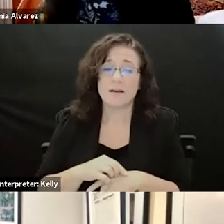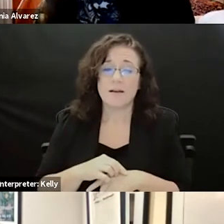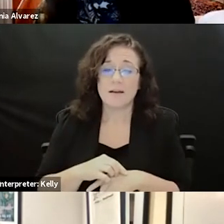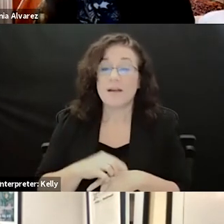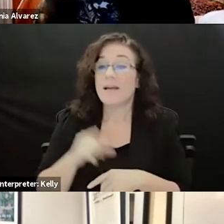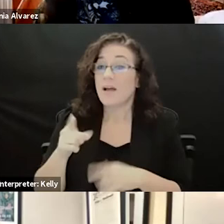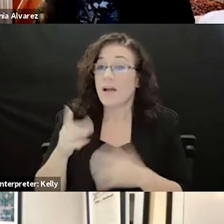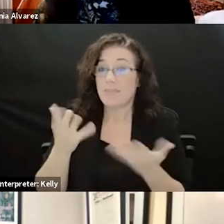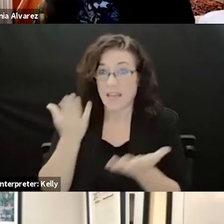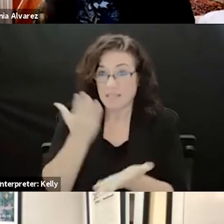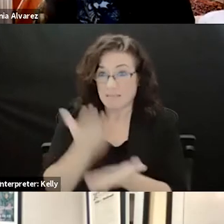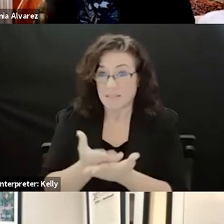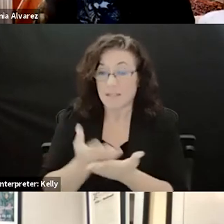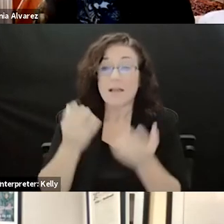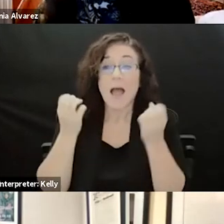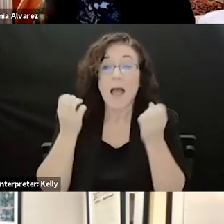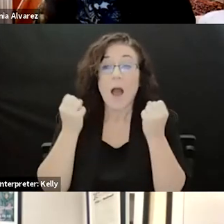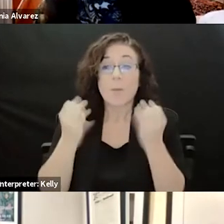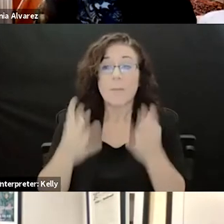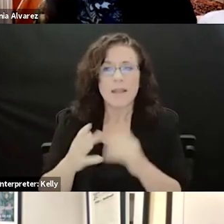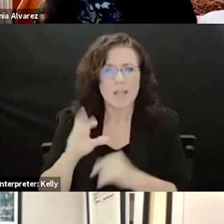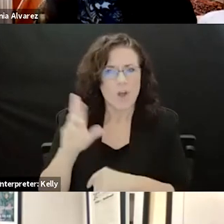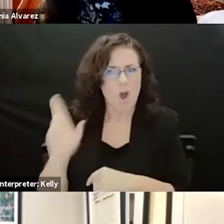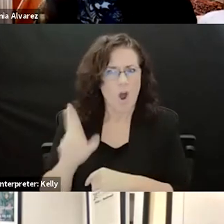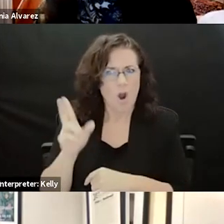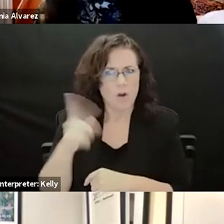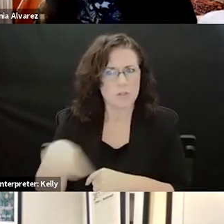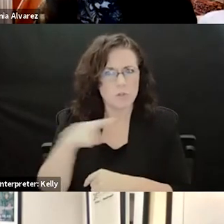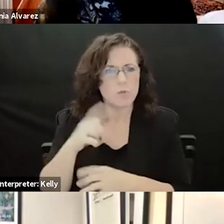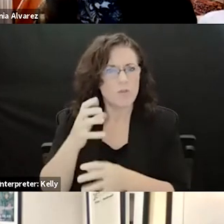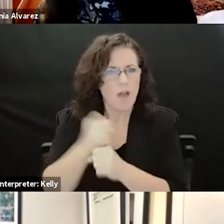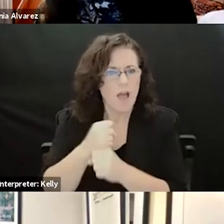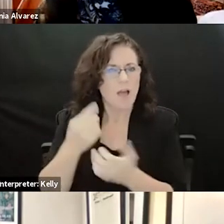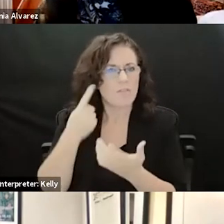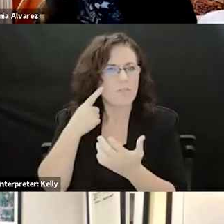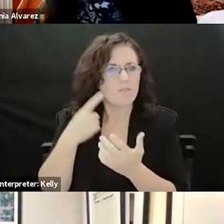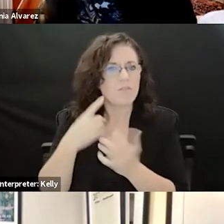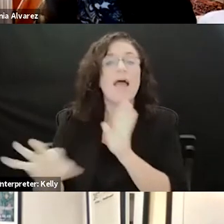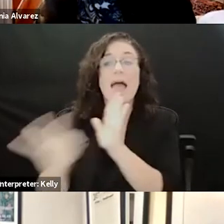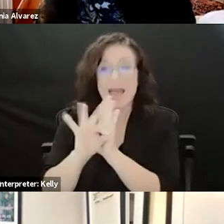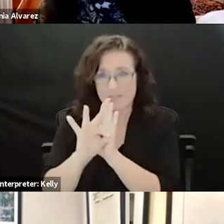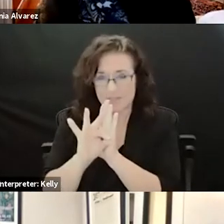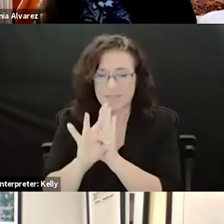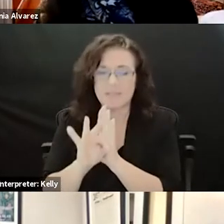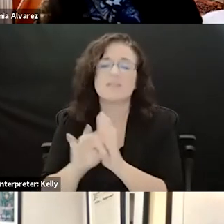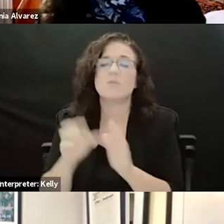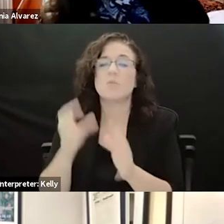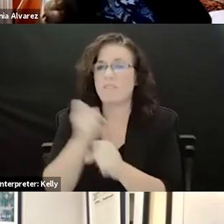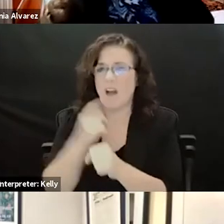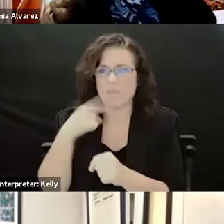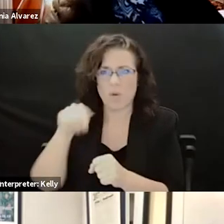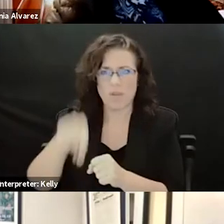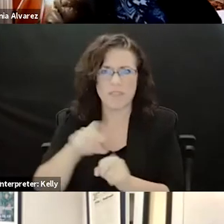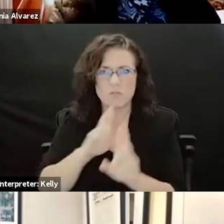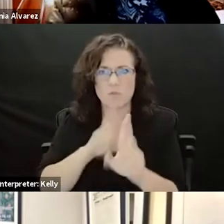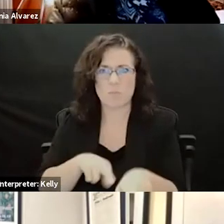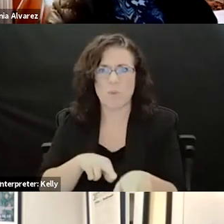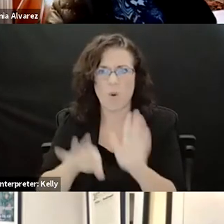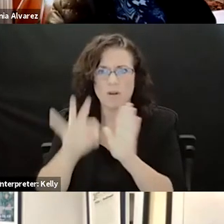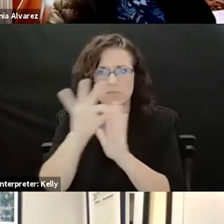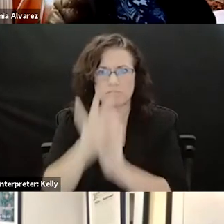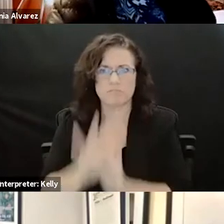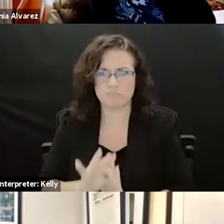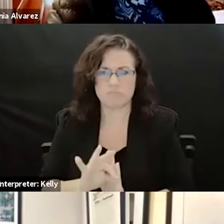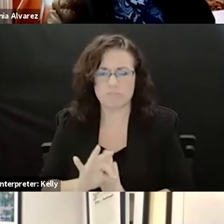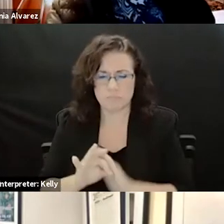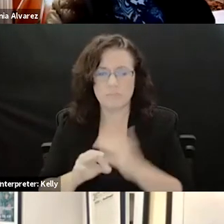report reports our students education system needs a complete overhaul and that is what i believe this new resolution